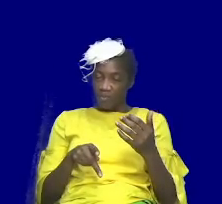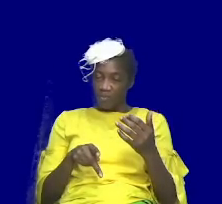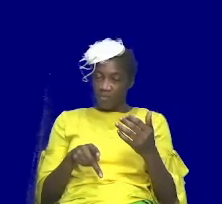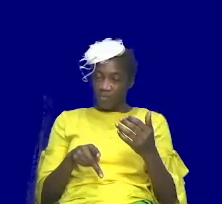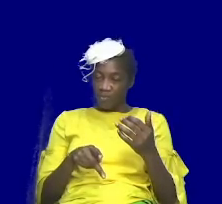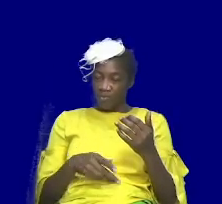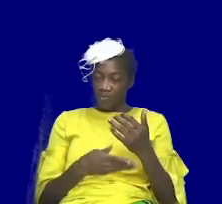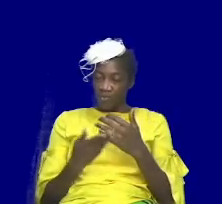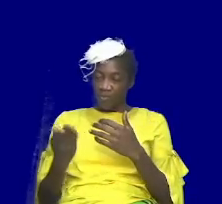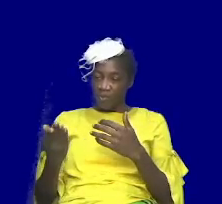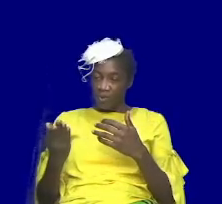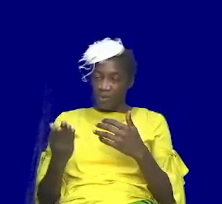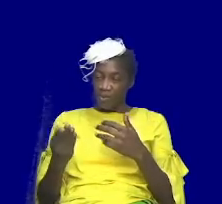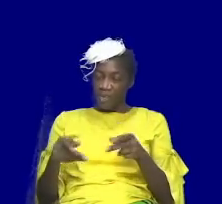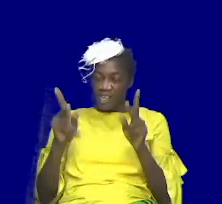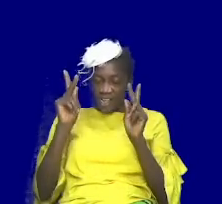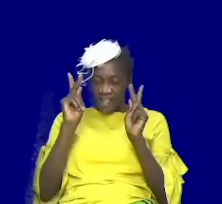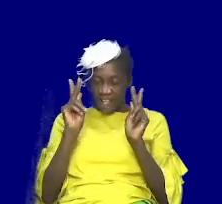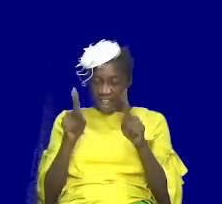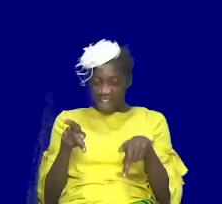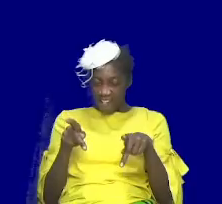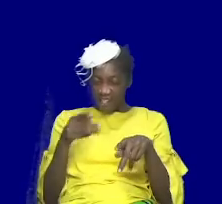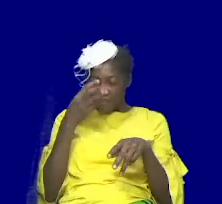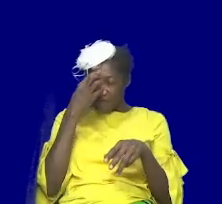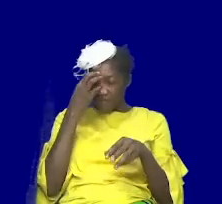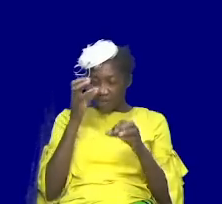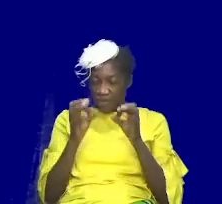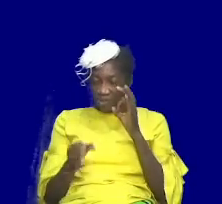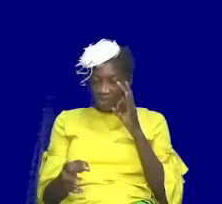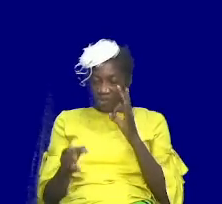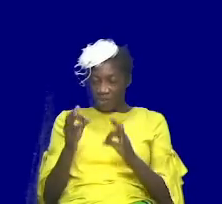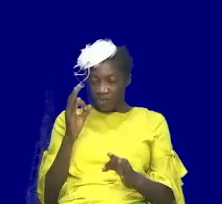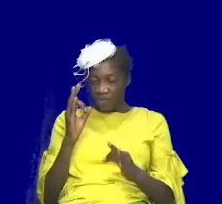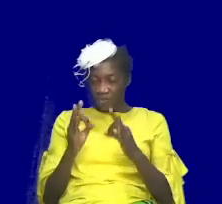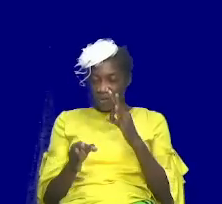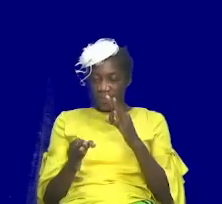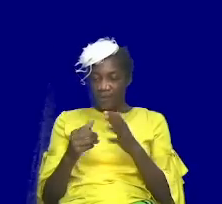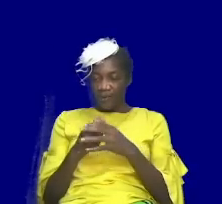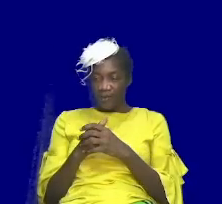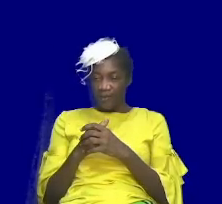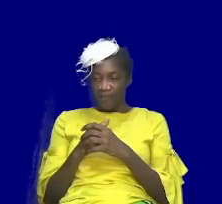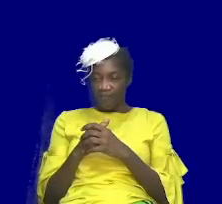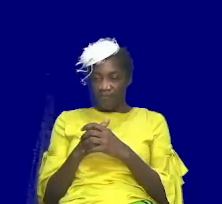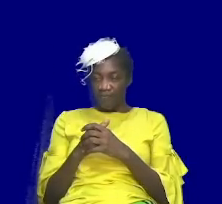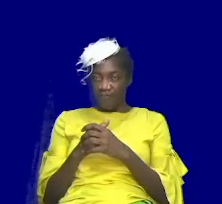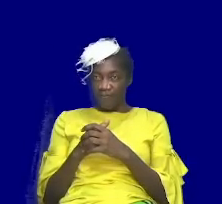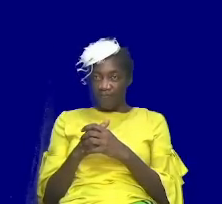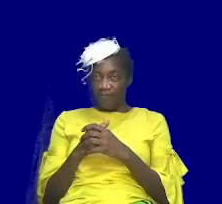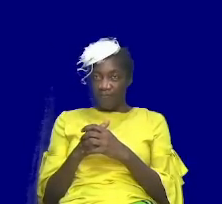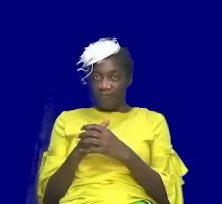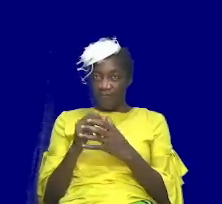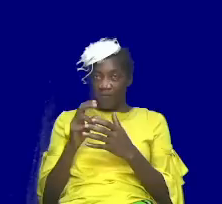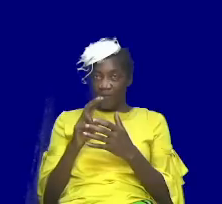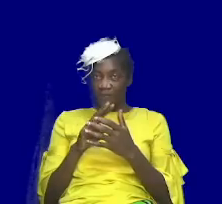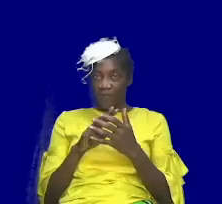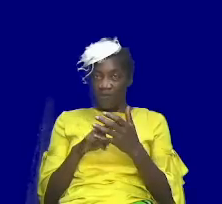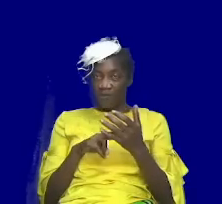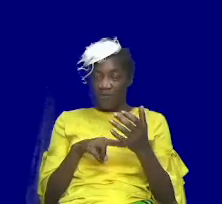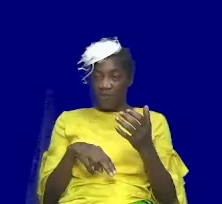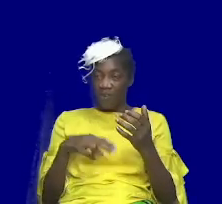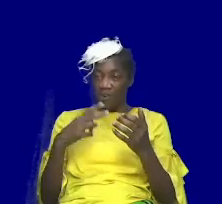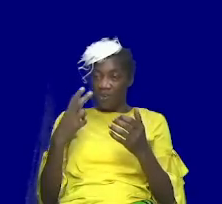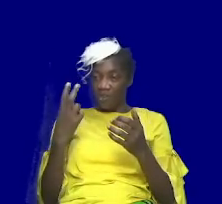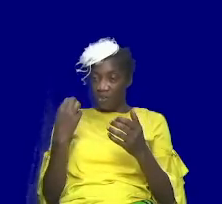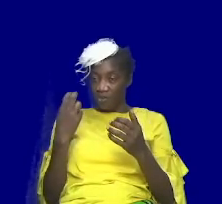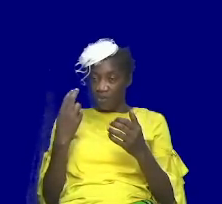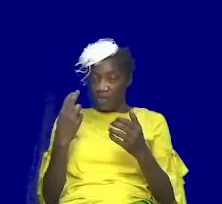is going to be an individual judgment. And verse 12 of Romans chapter 14 is